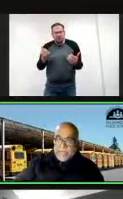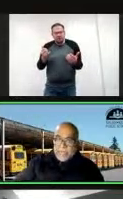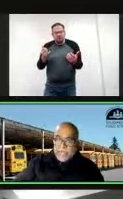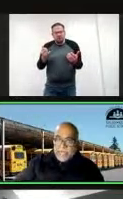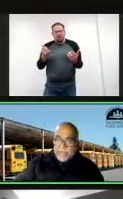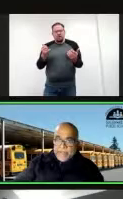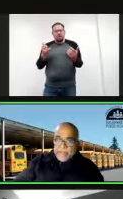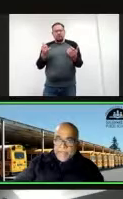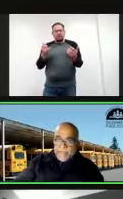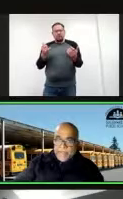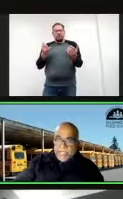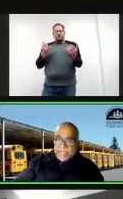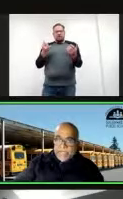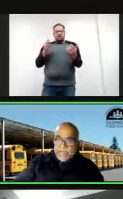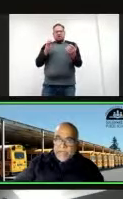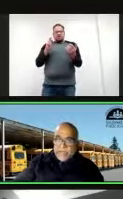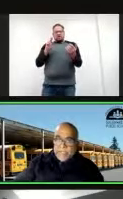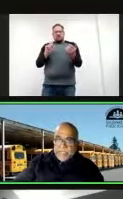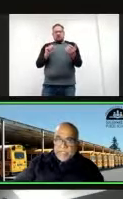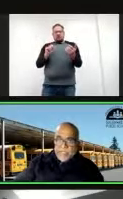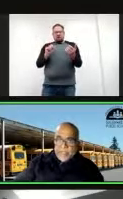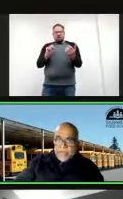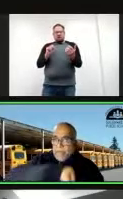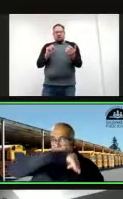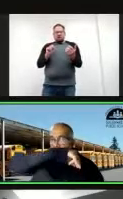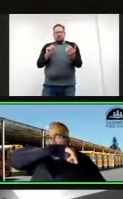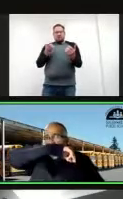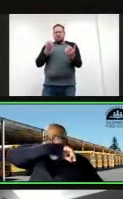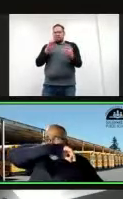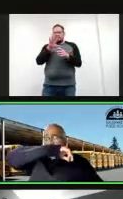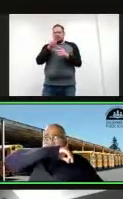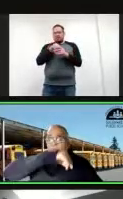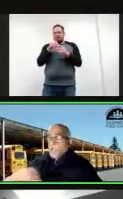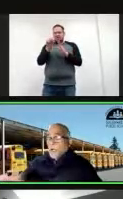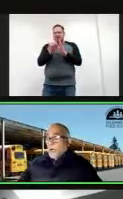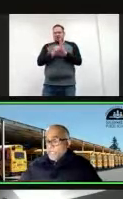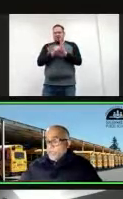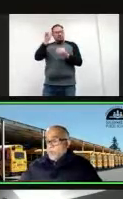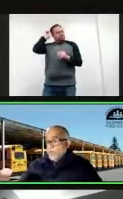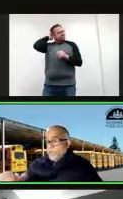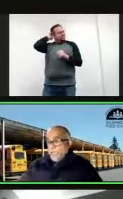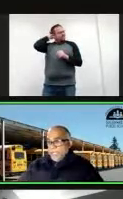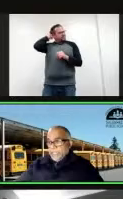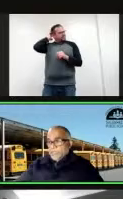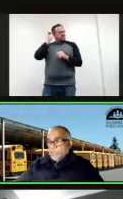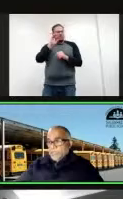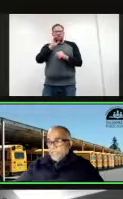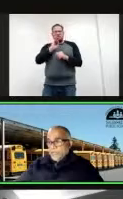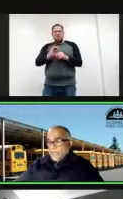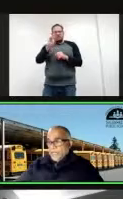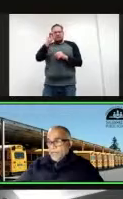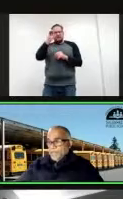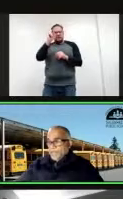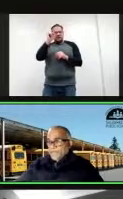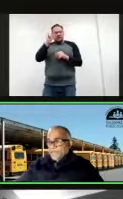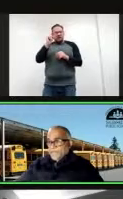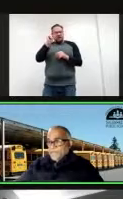market rate nationally or within the state? Or is it old data? That's what I was not